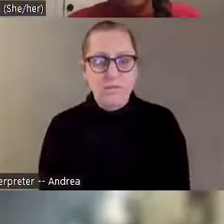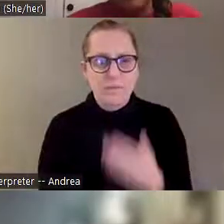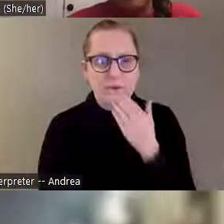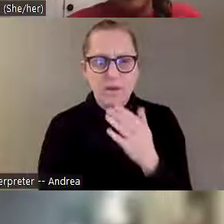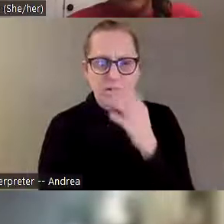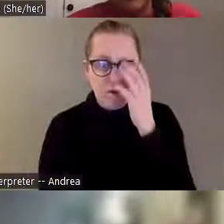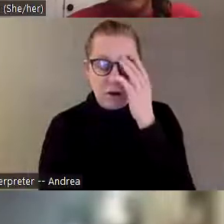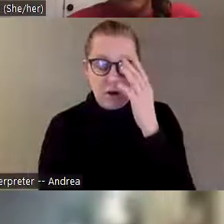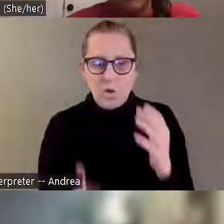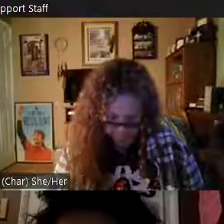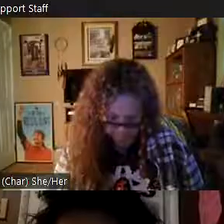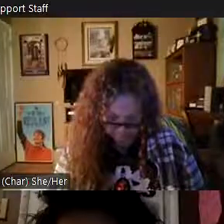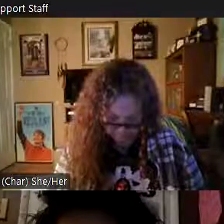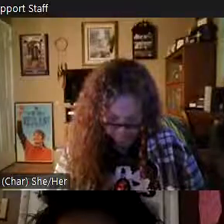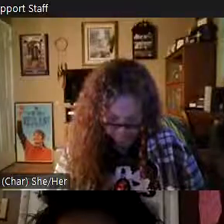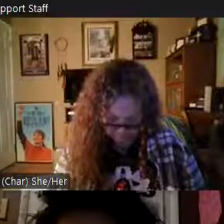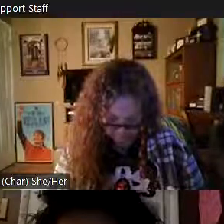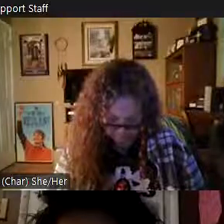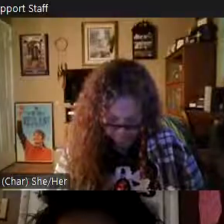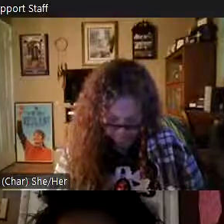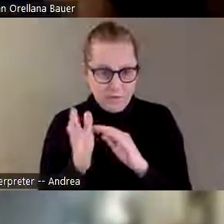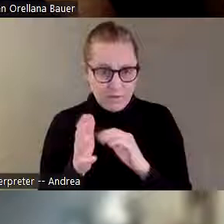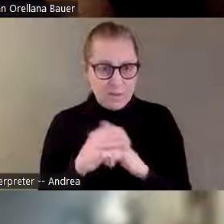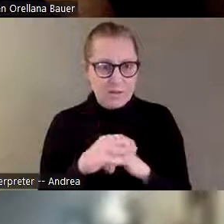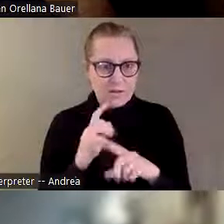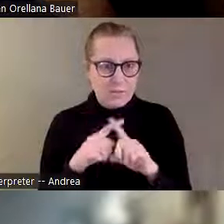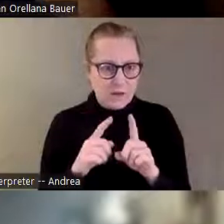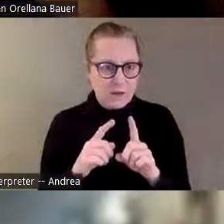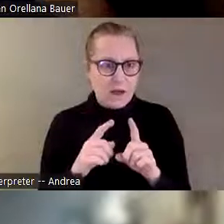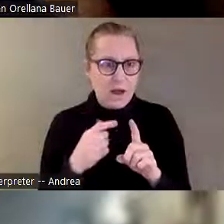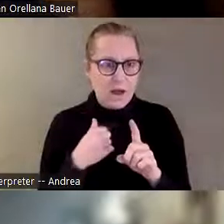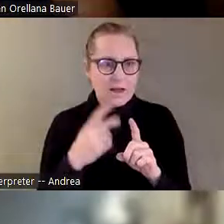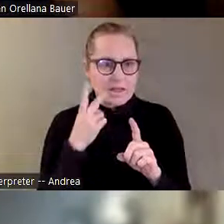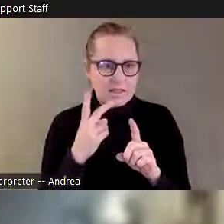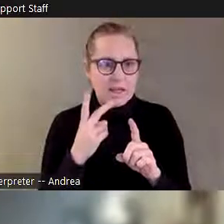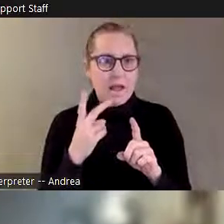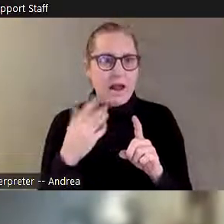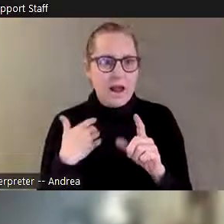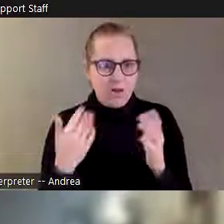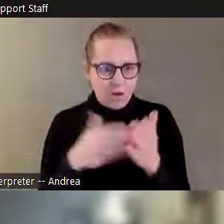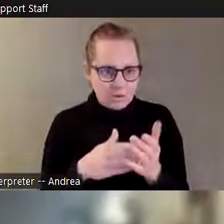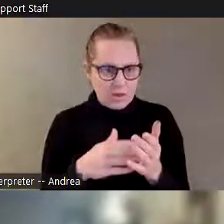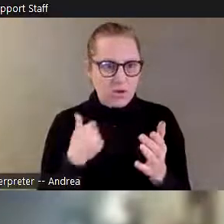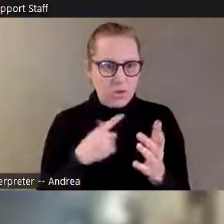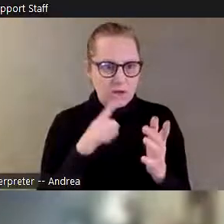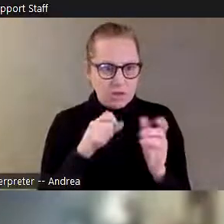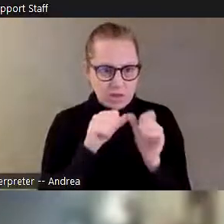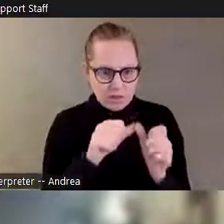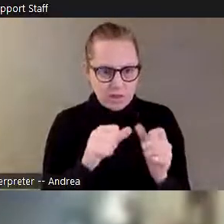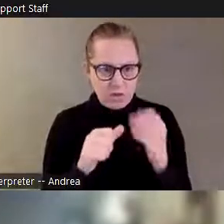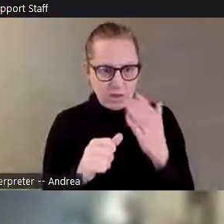Would love to wrap this up in about 5 minutes, but I see that there's opposition, and so we should continue. Thank